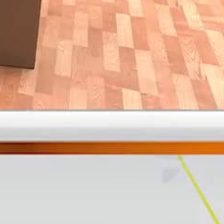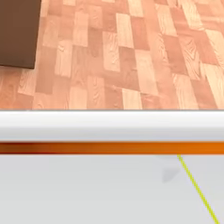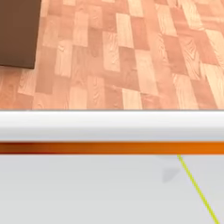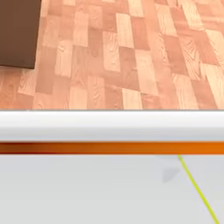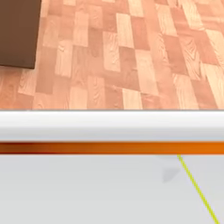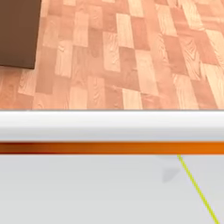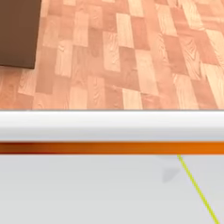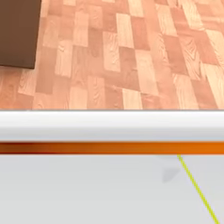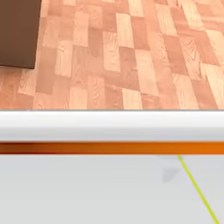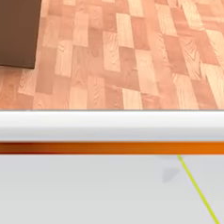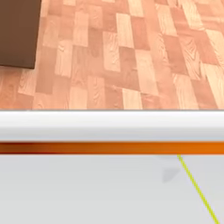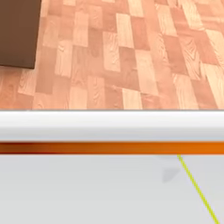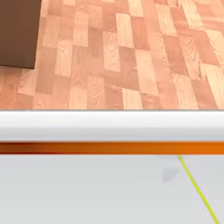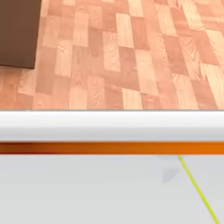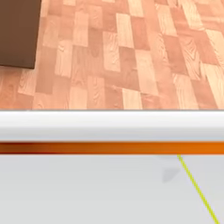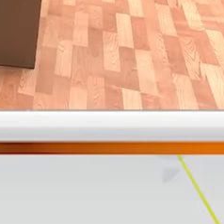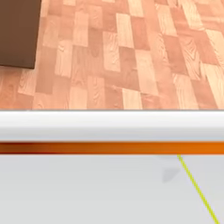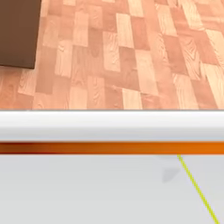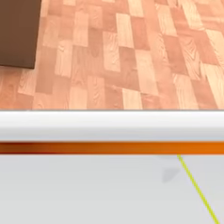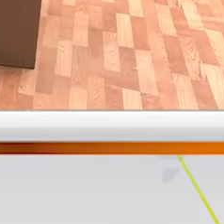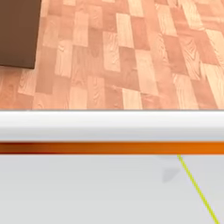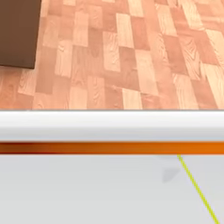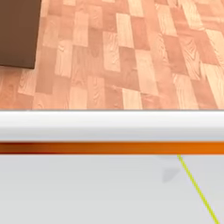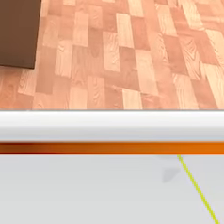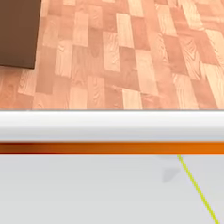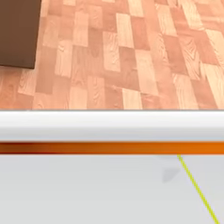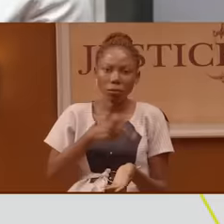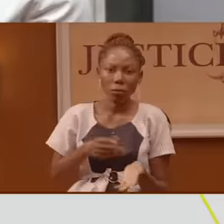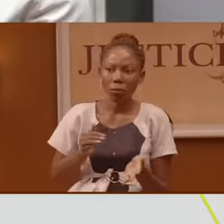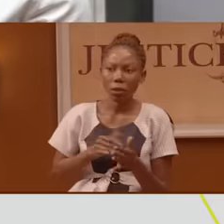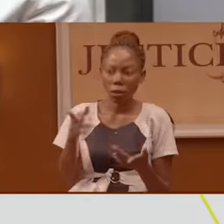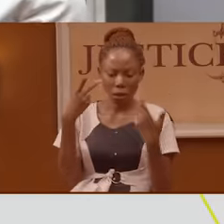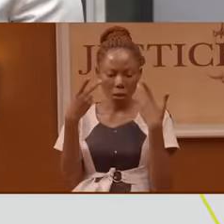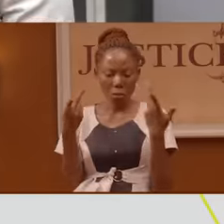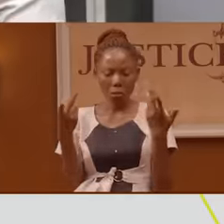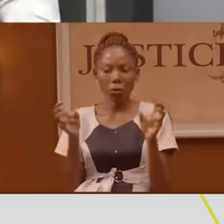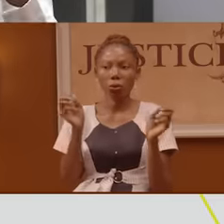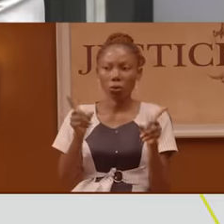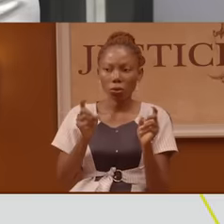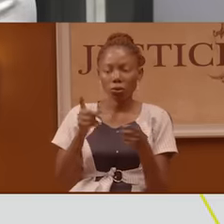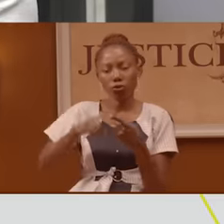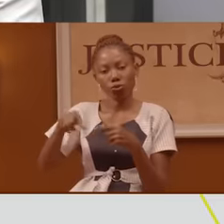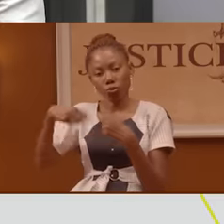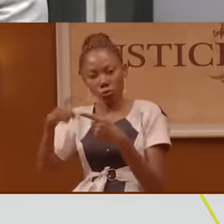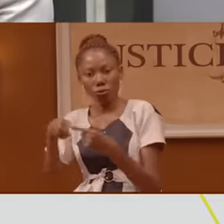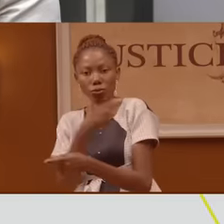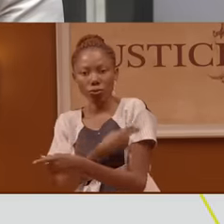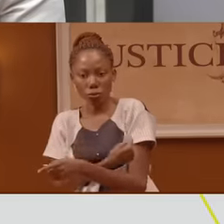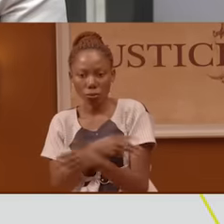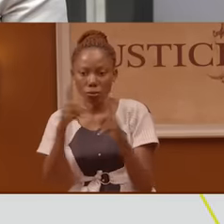Oh, he said, are you sure? But they said that you will not be pregnant now. I said, that is how I see it. He said, okay, I should go and confirm. At